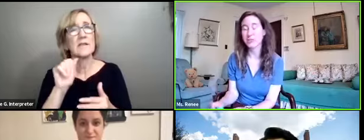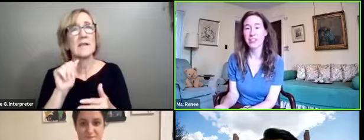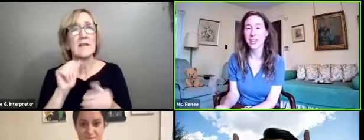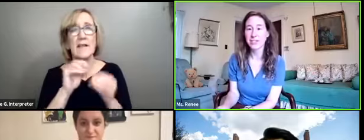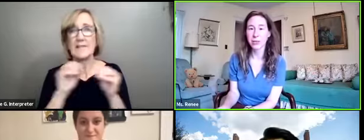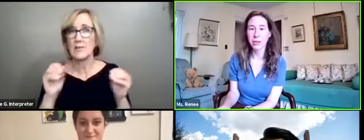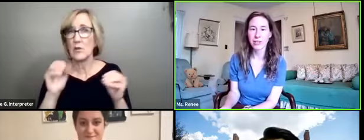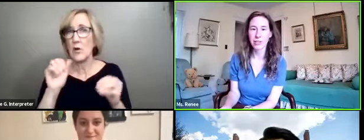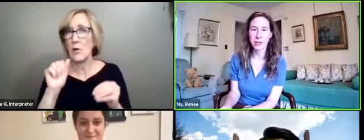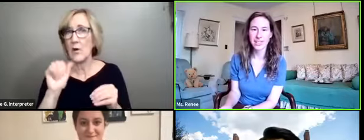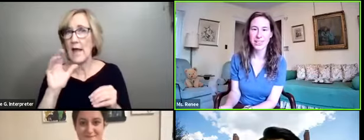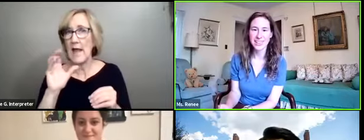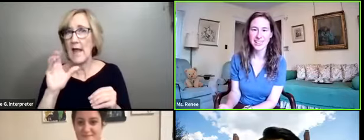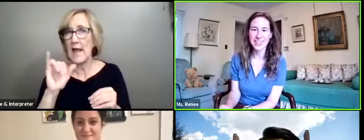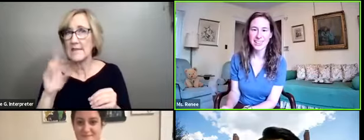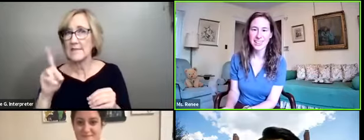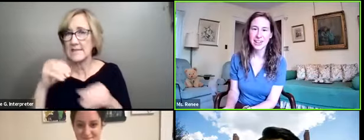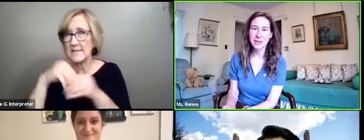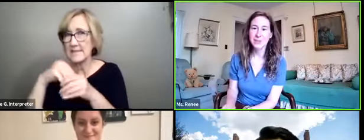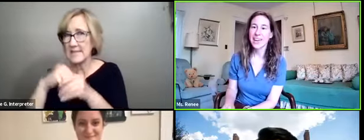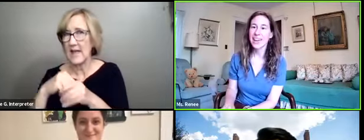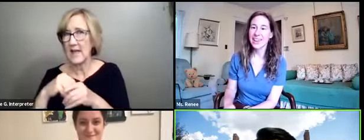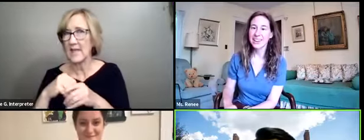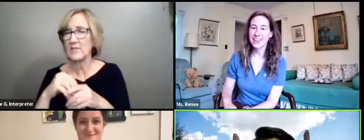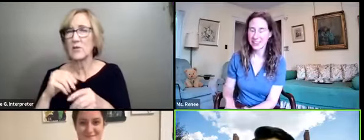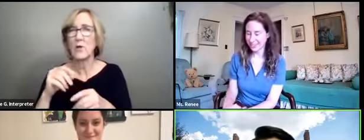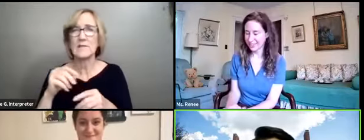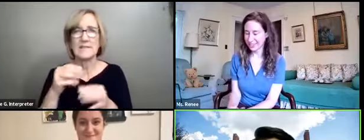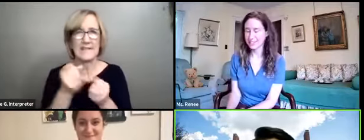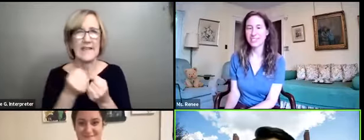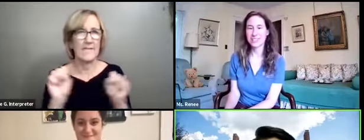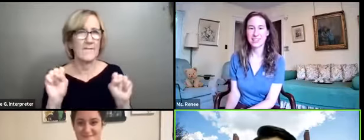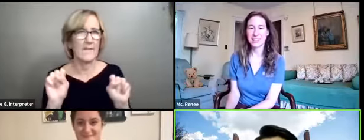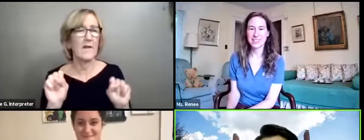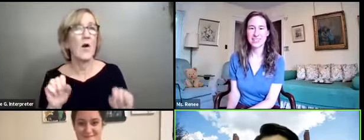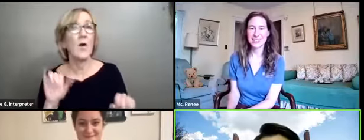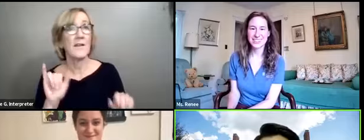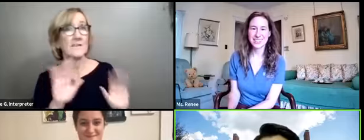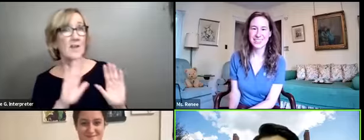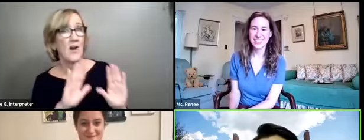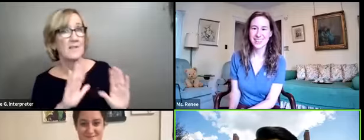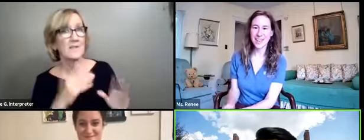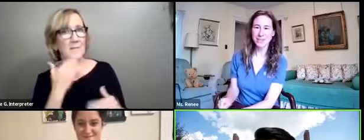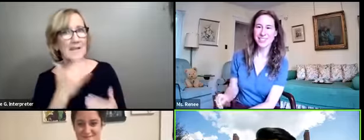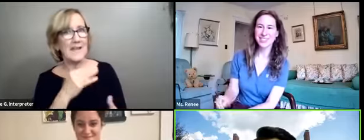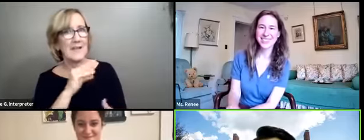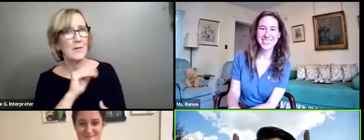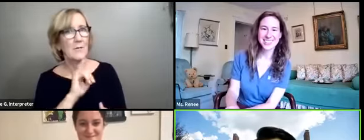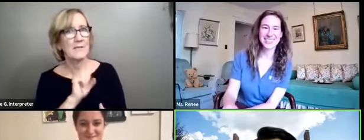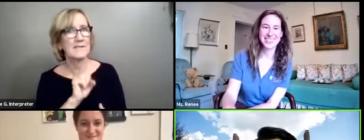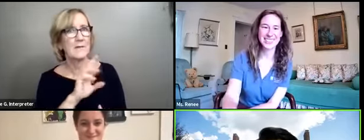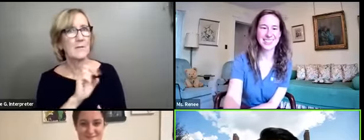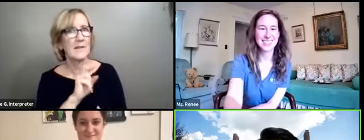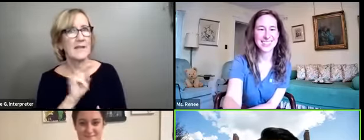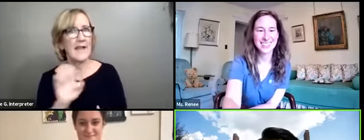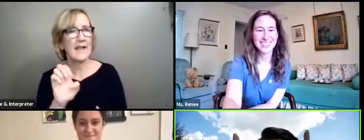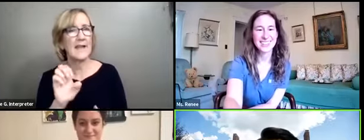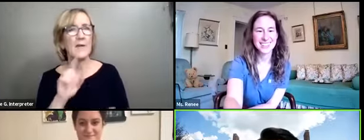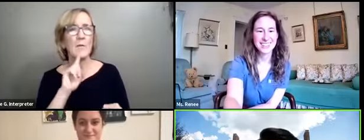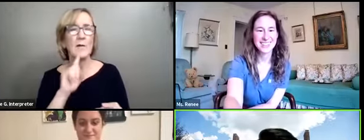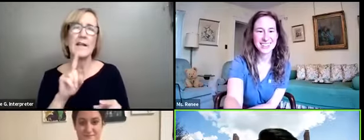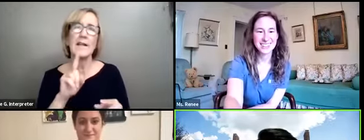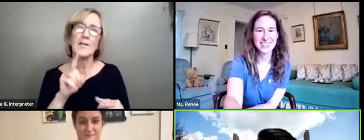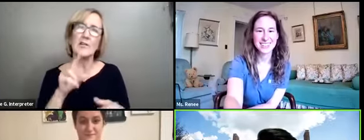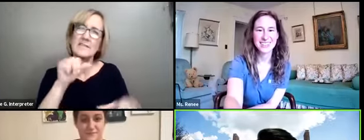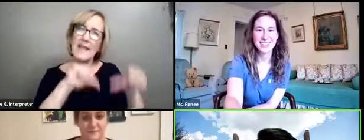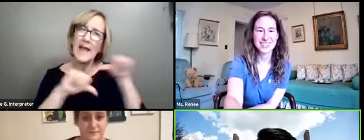good fit for whatever we're cleaning. Yeah, that's awesome. Thank you, Ms. Renee. And so there's a bunch of science to it and a bunch of